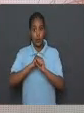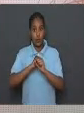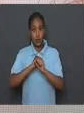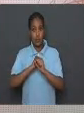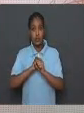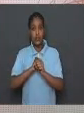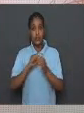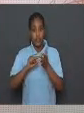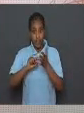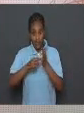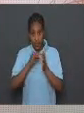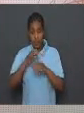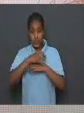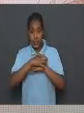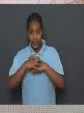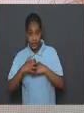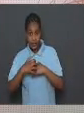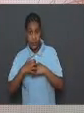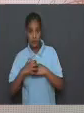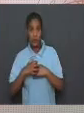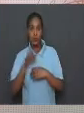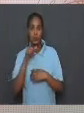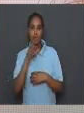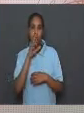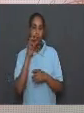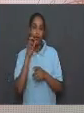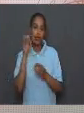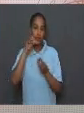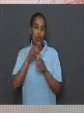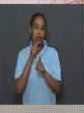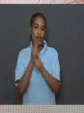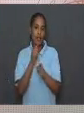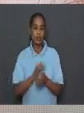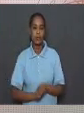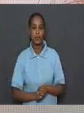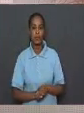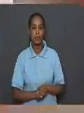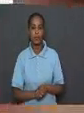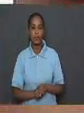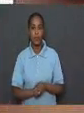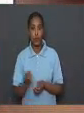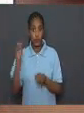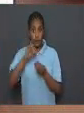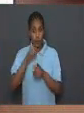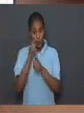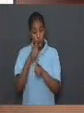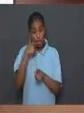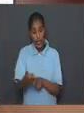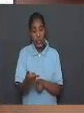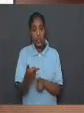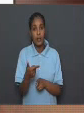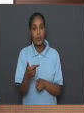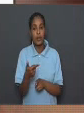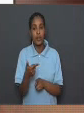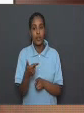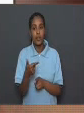electroplated to protect them from being dented and scratched, you are also correct. You were